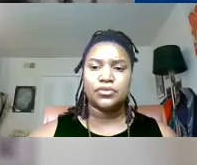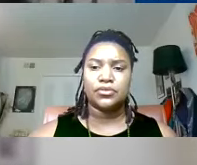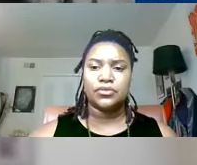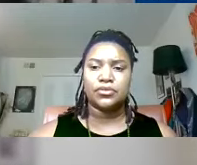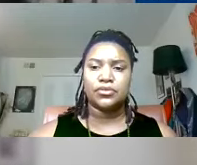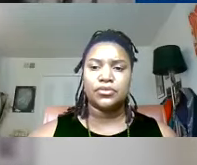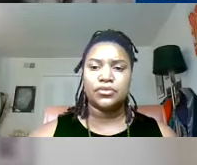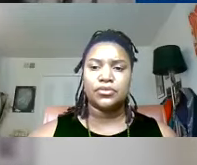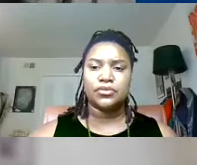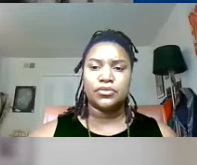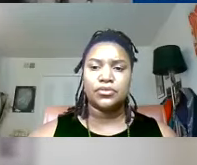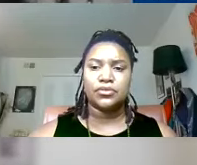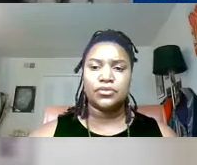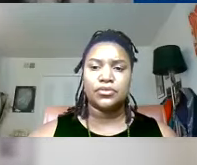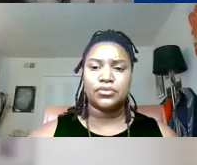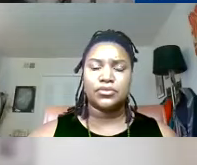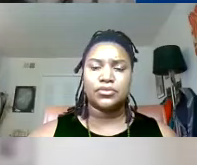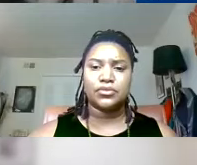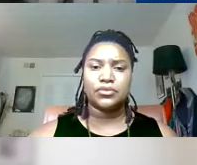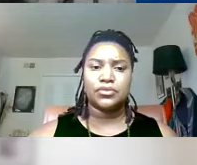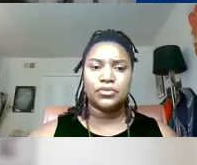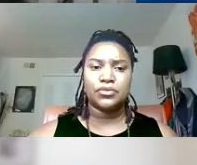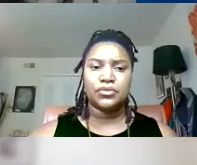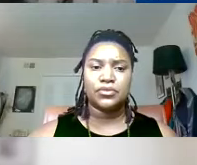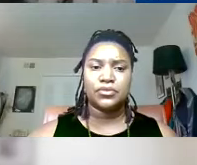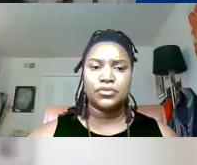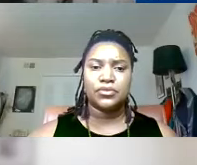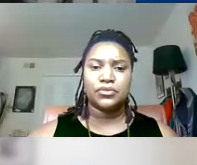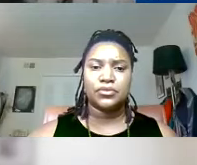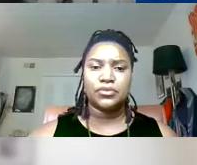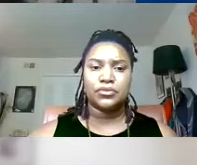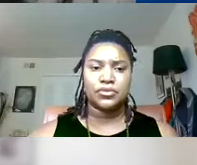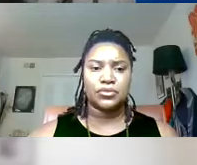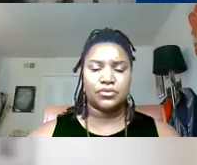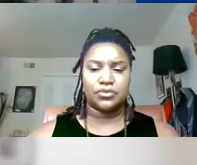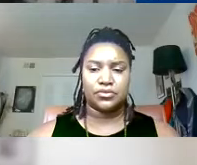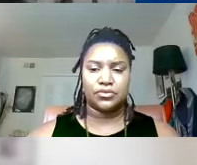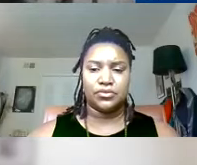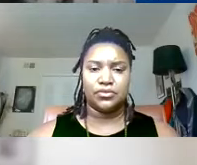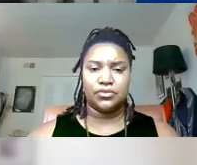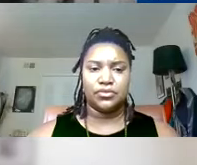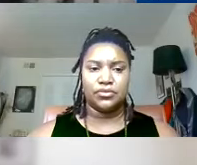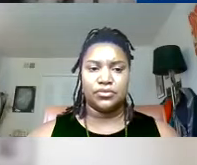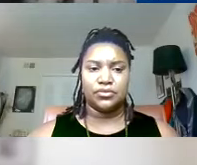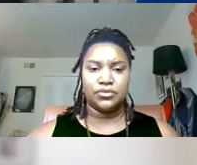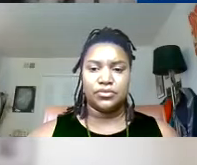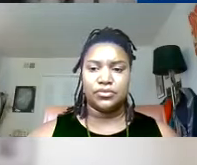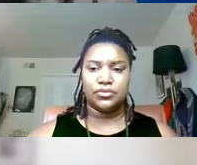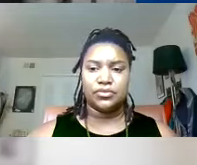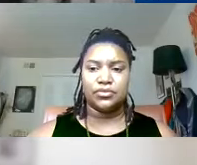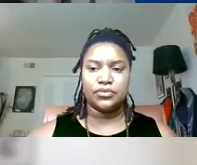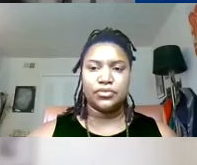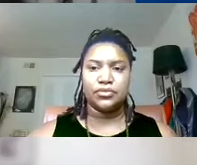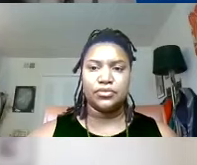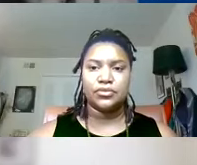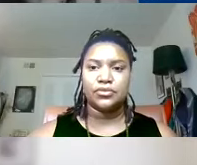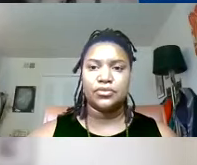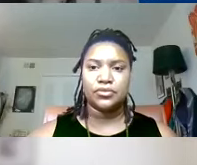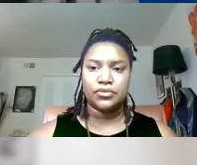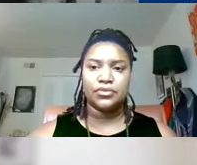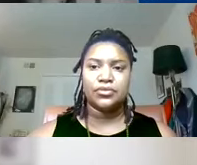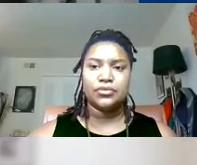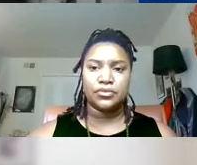And so this is where, like, if you're coming to someone like Dr. Owen was just saying, I truthfully feel like